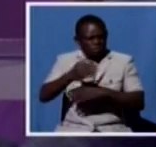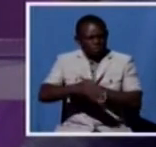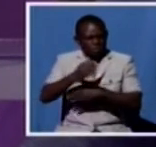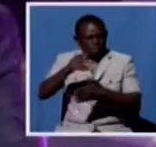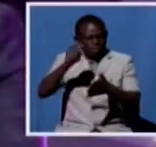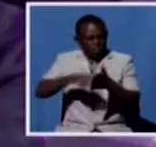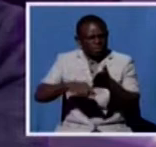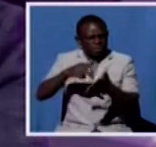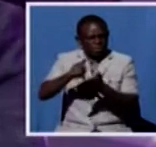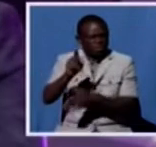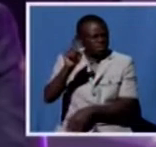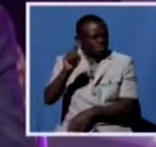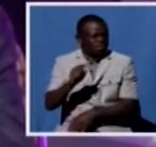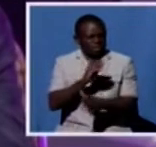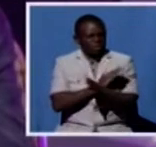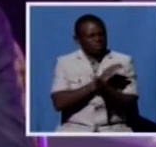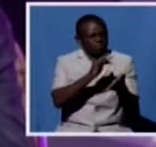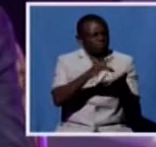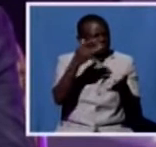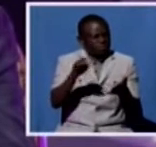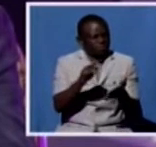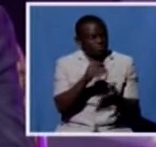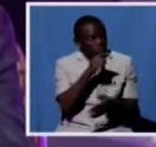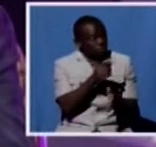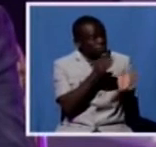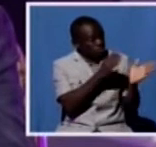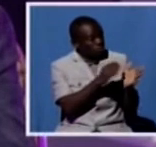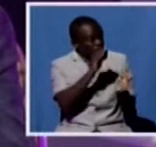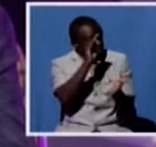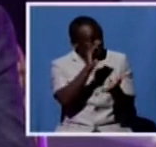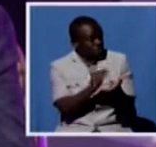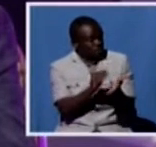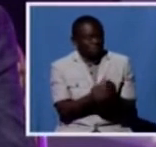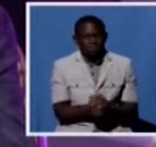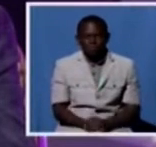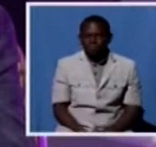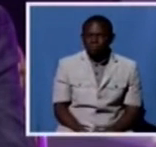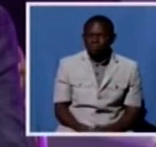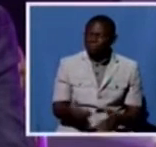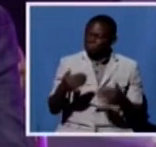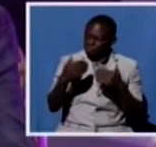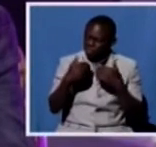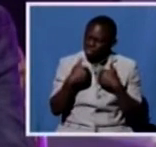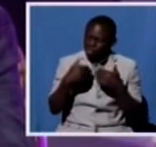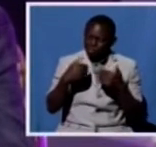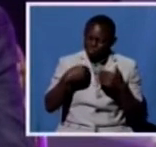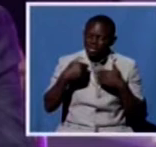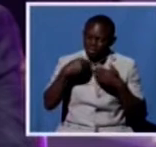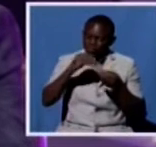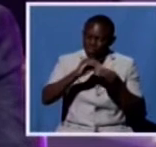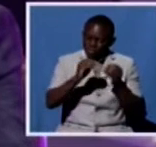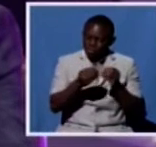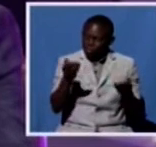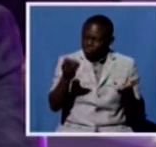got some figures, some comparative figures. We are not far off from the stations. I think